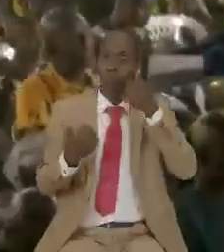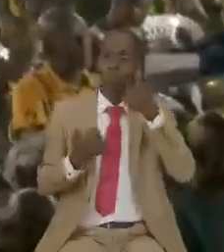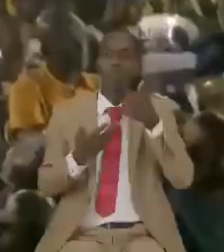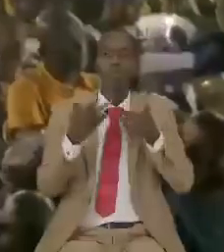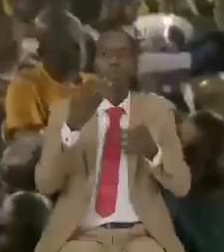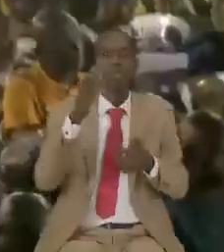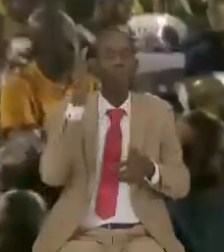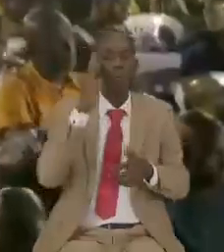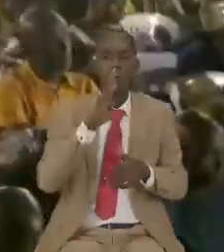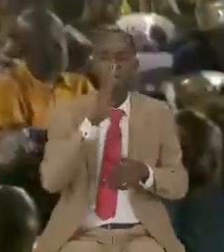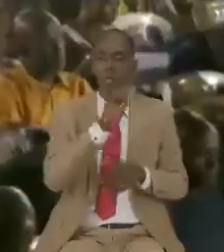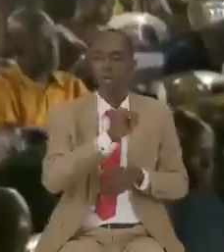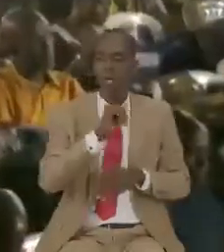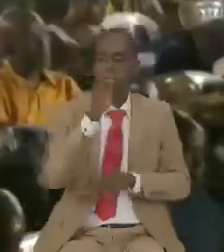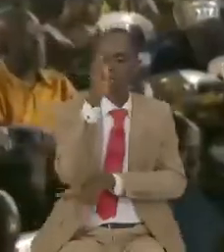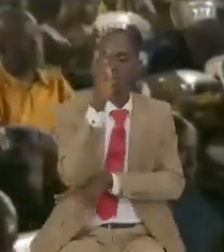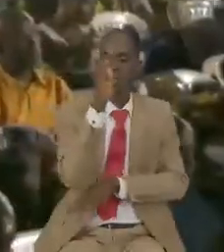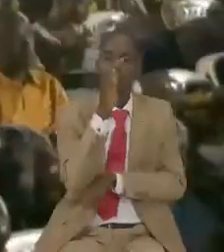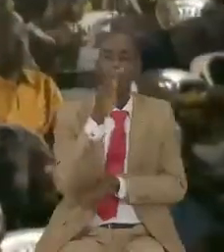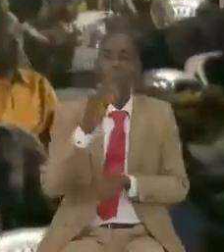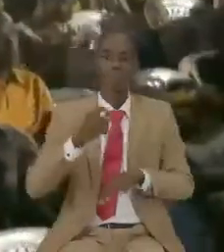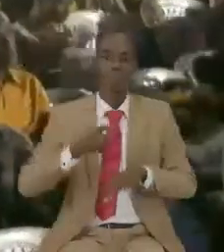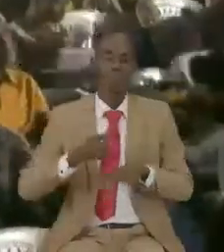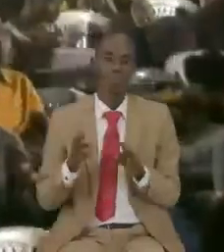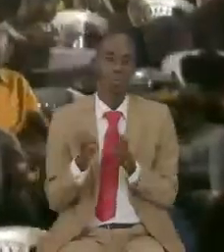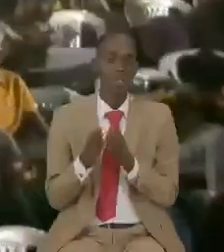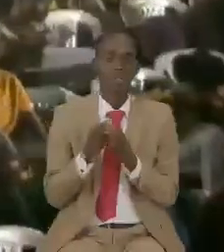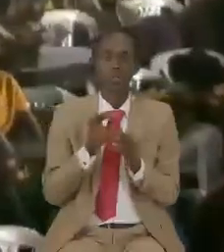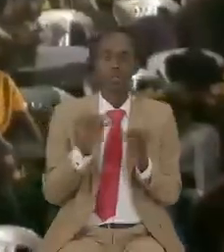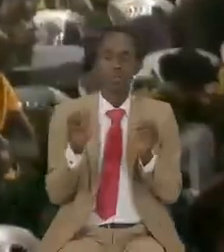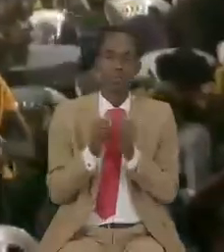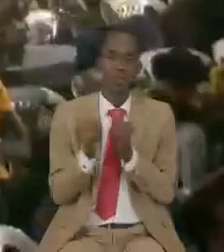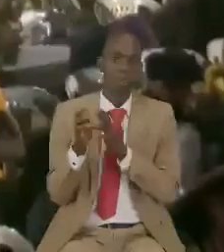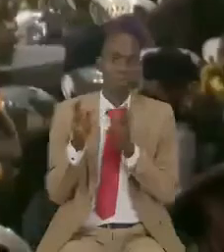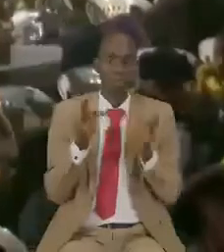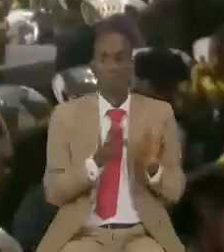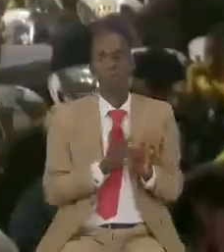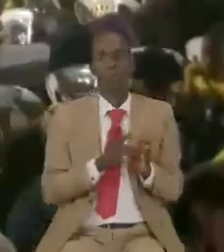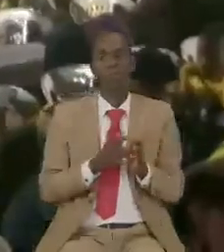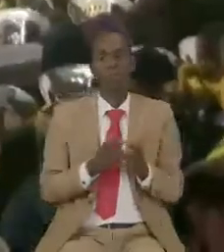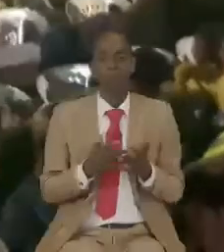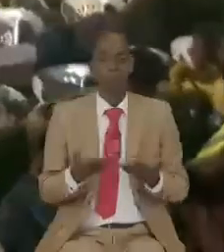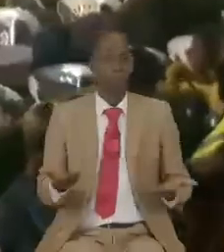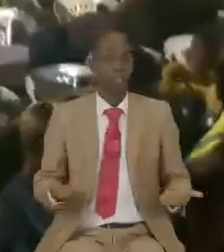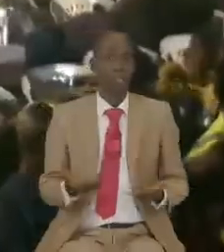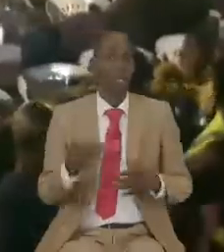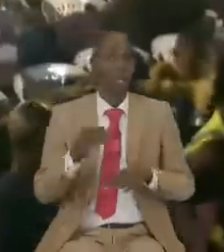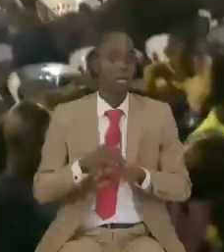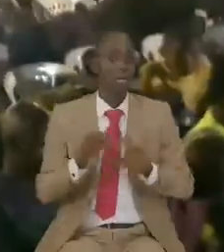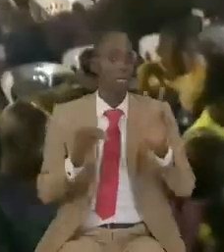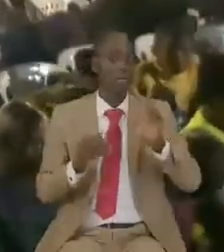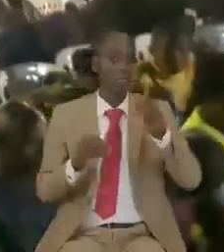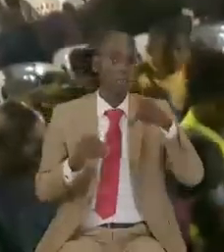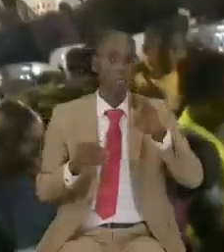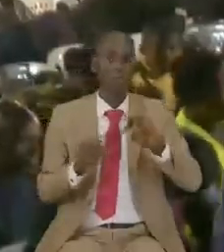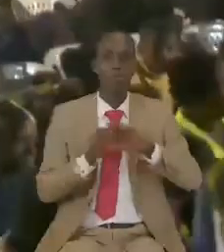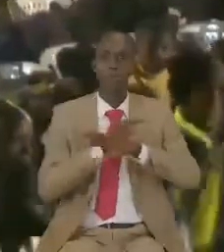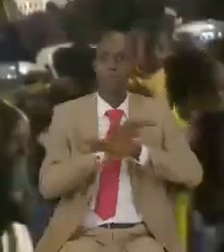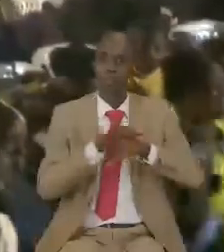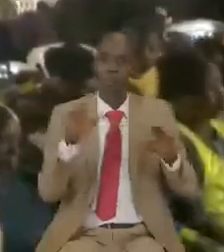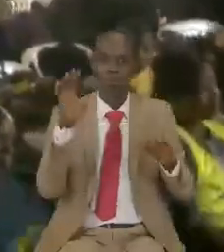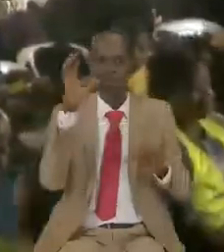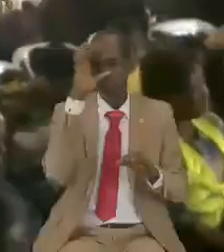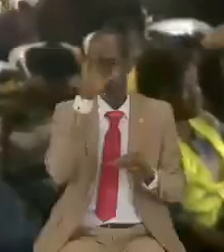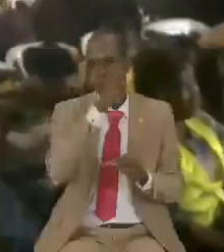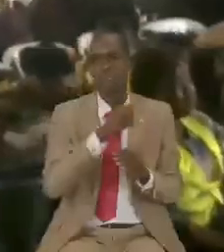hour with Jesus here for you at 3 p.m. Don't miss it.